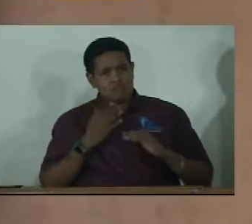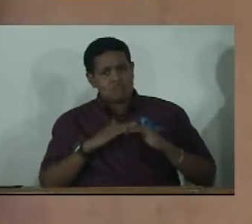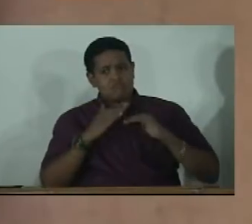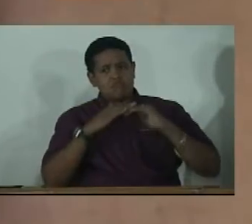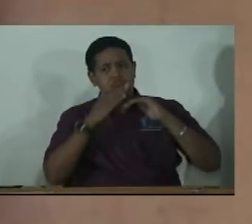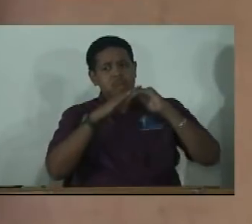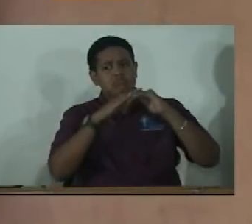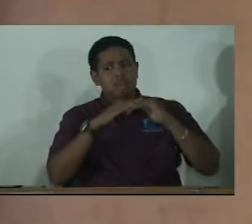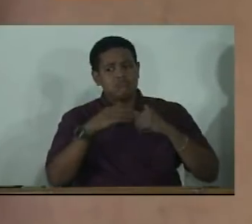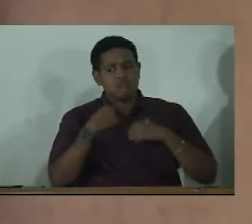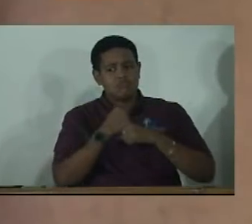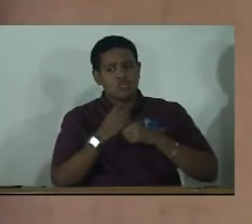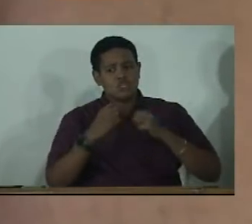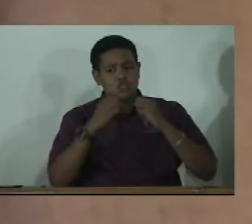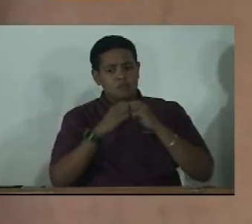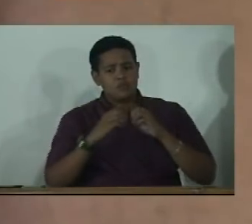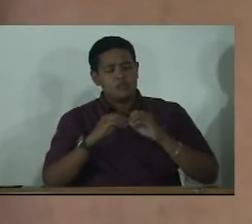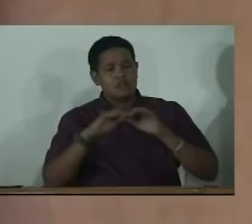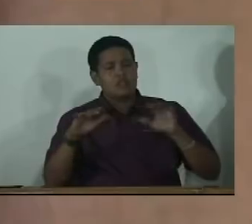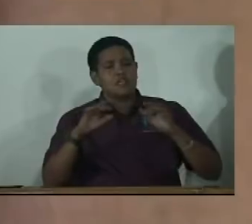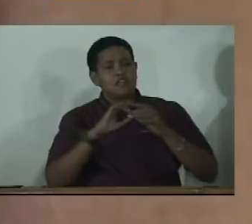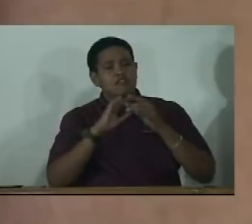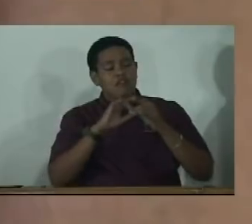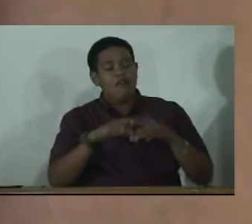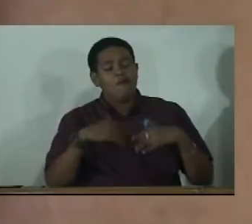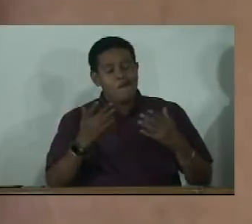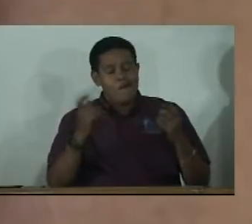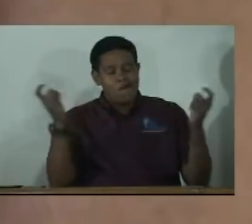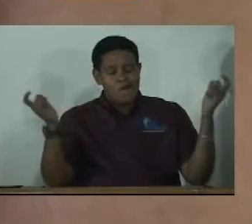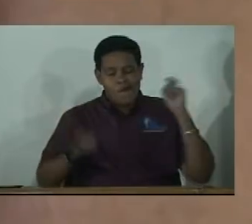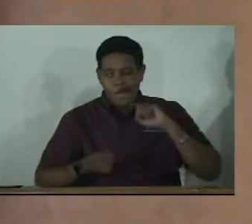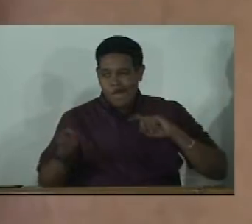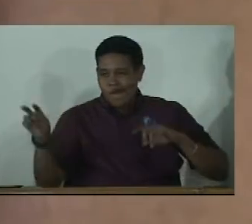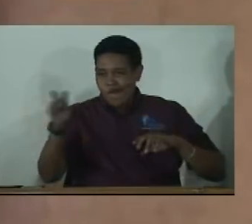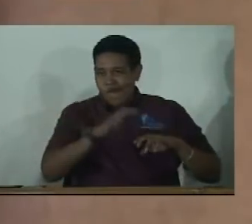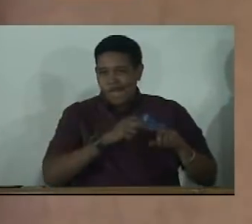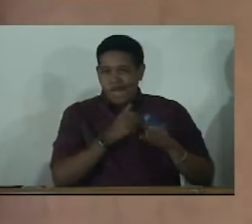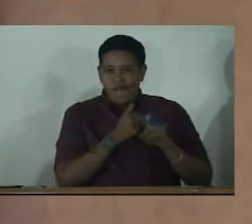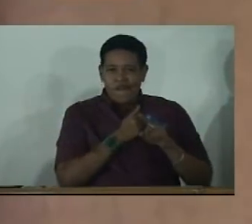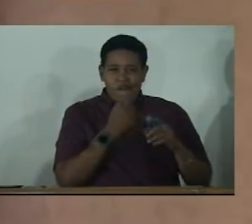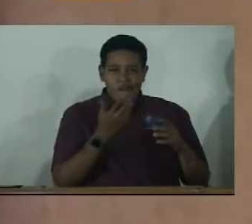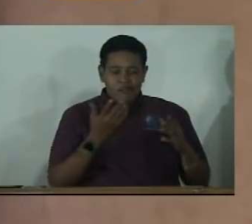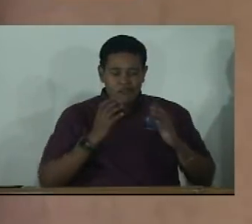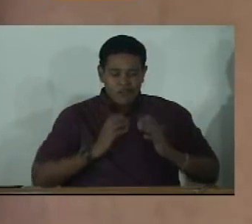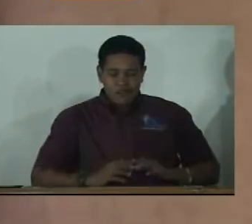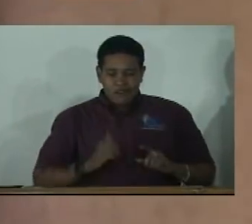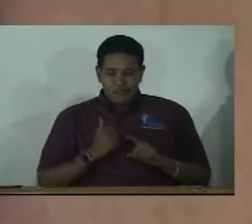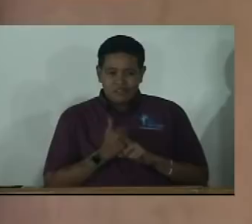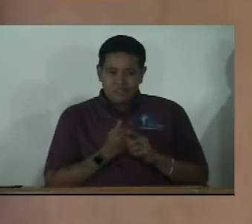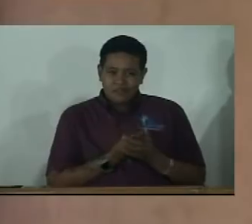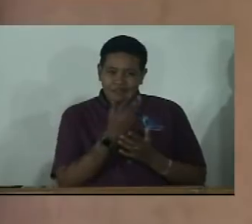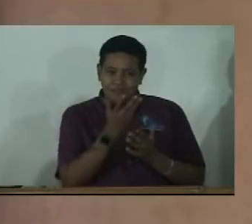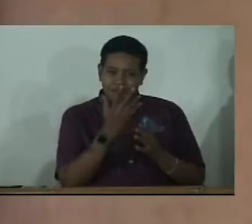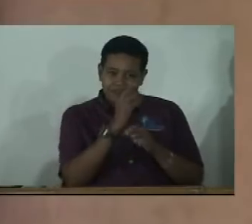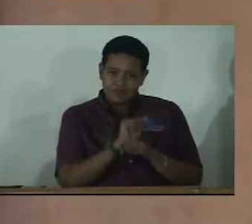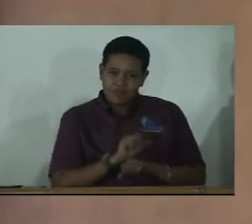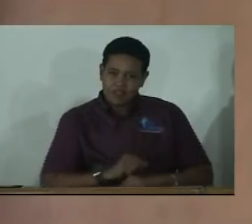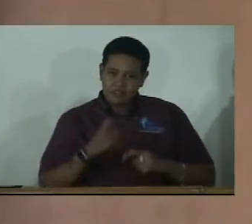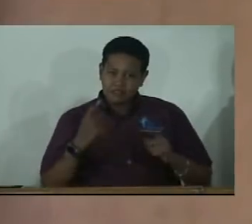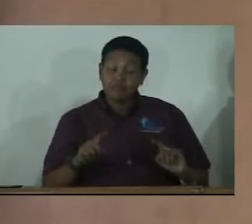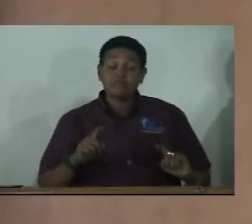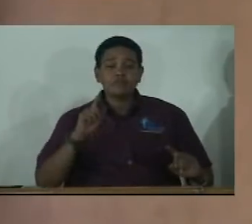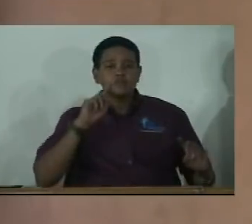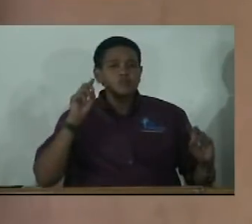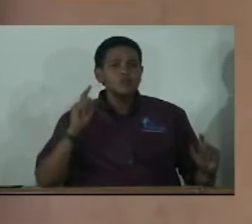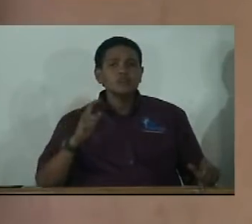ramp up production in response to changing consumer purchasing habits so